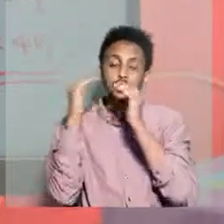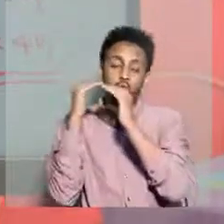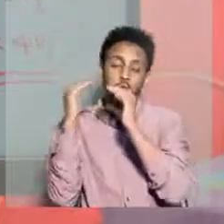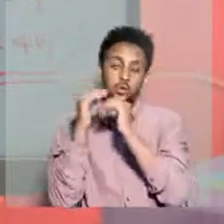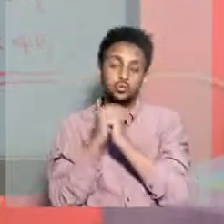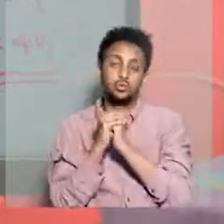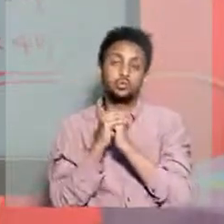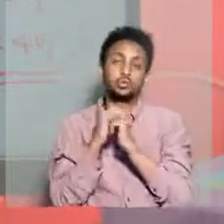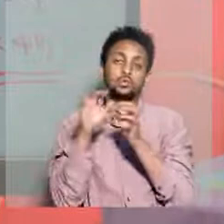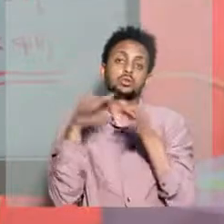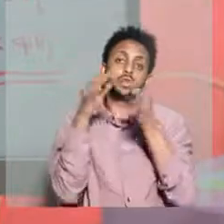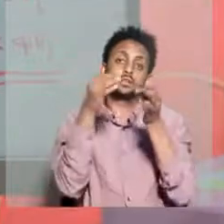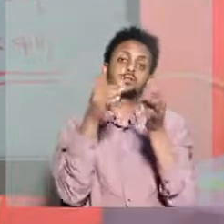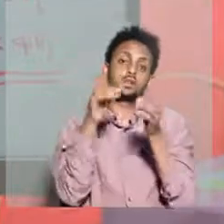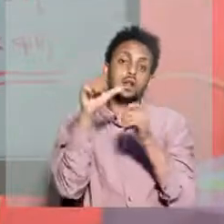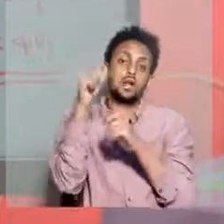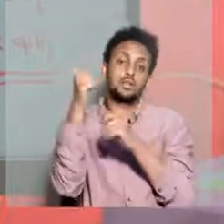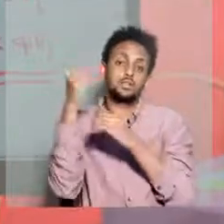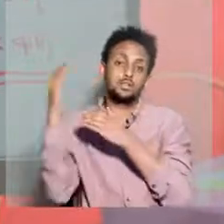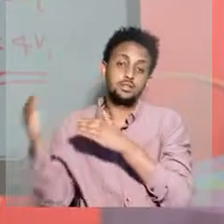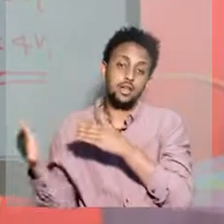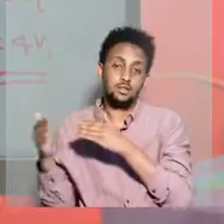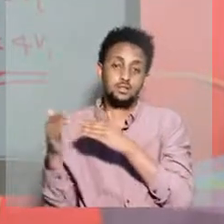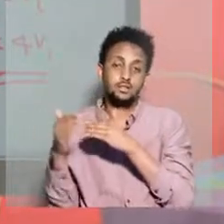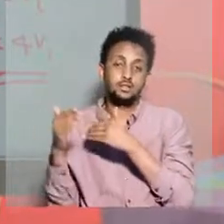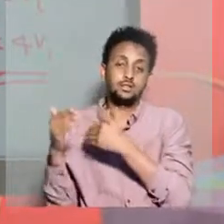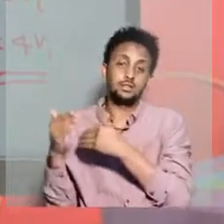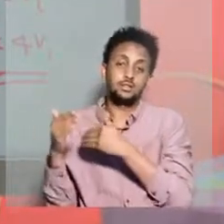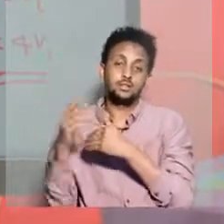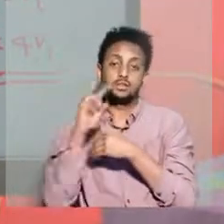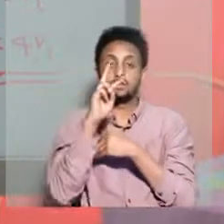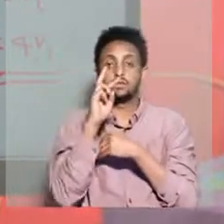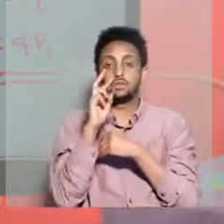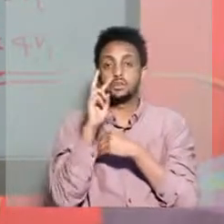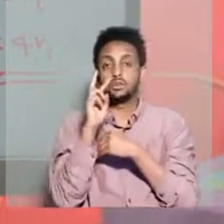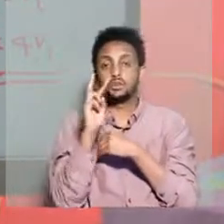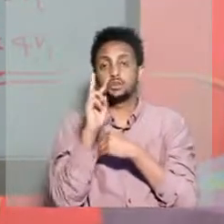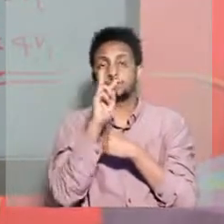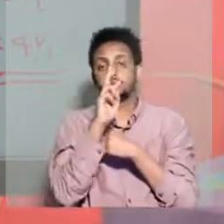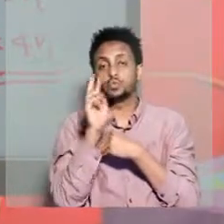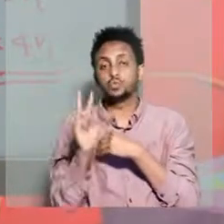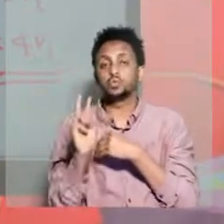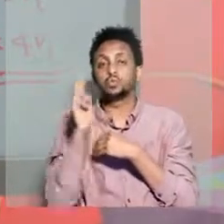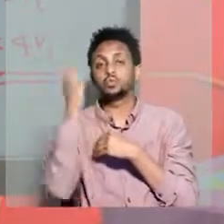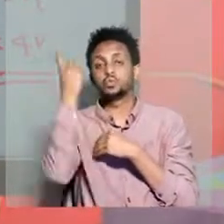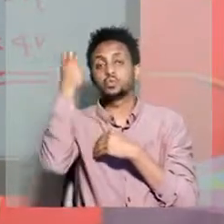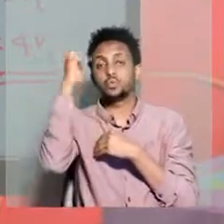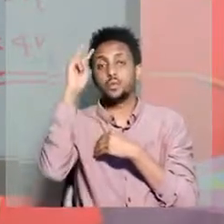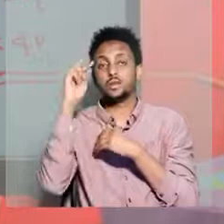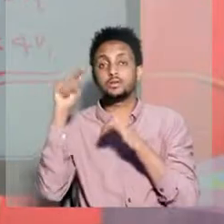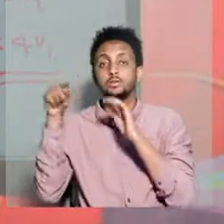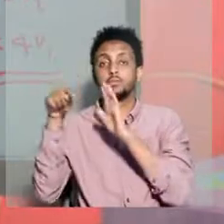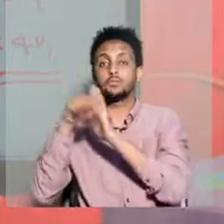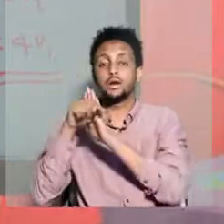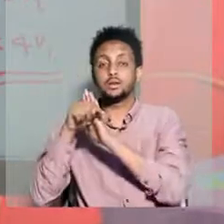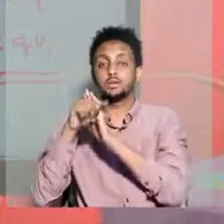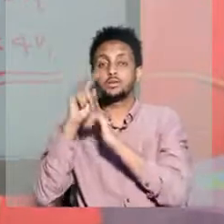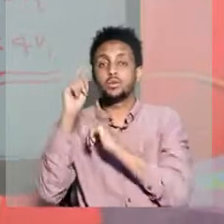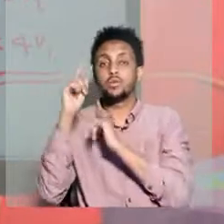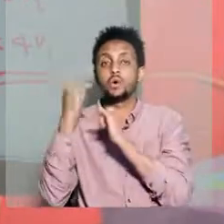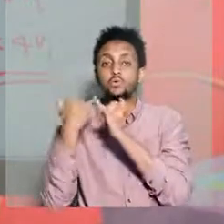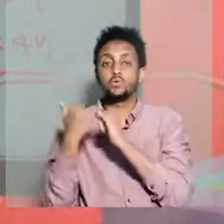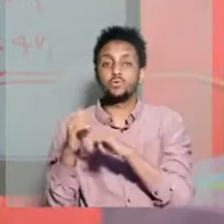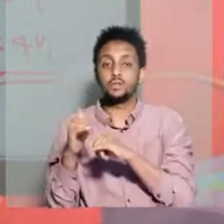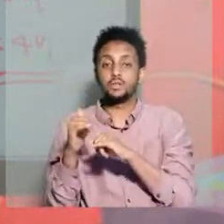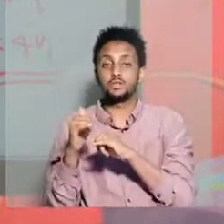to. You can transfer this to the other side so that V2 squared minus 1